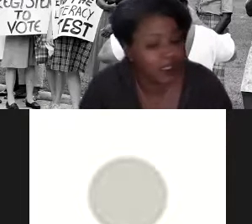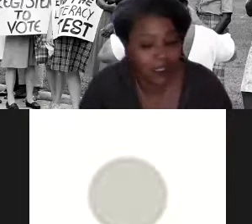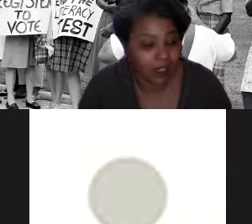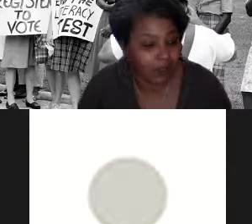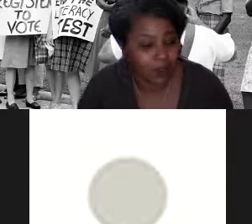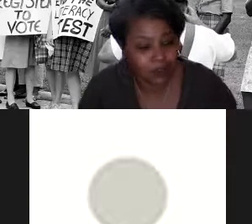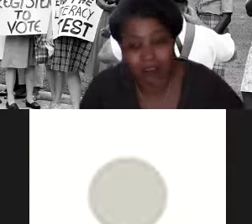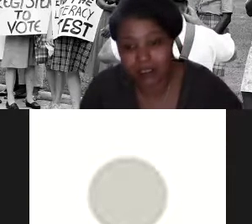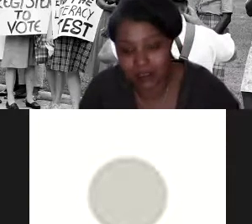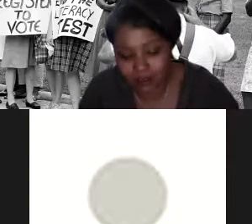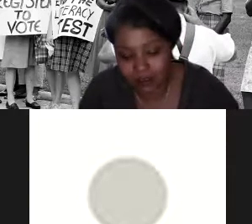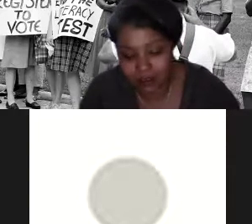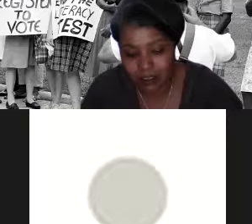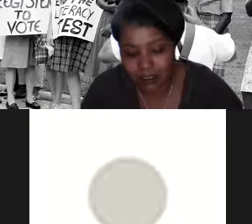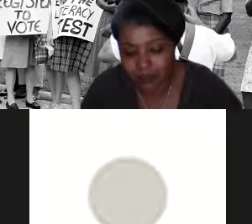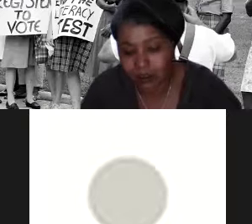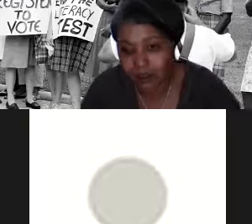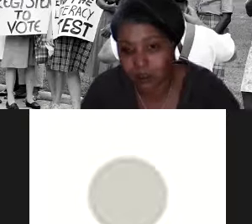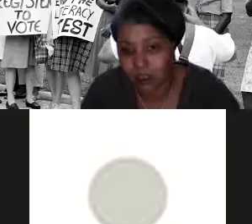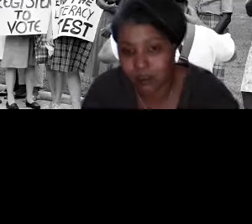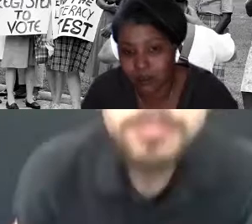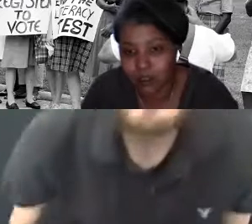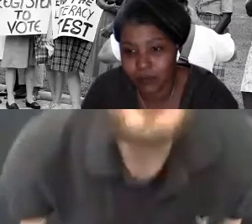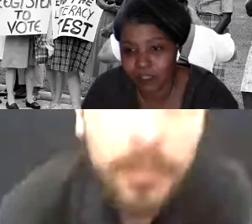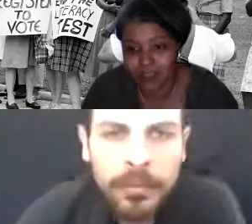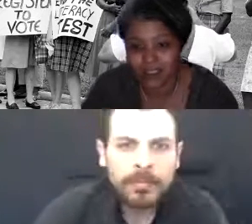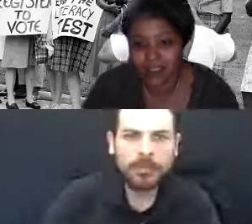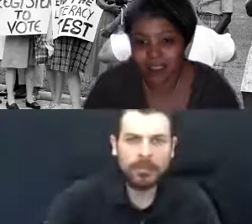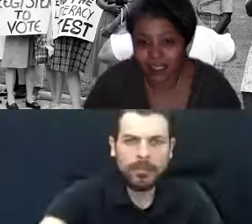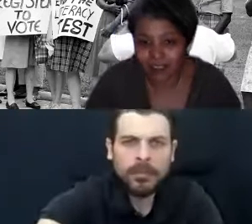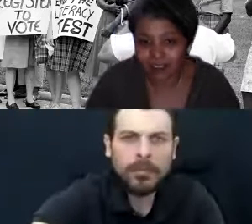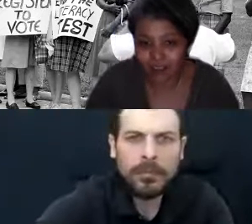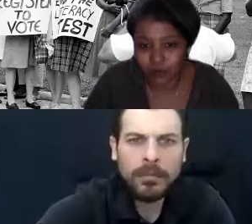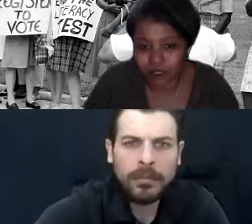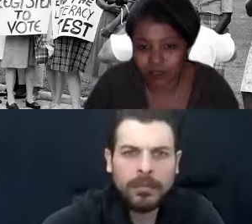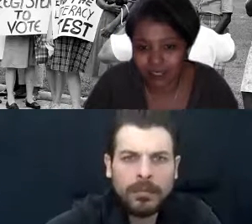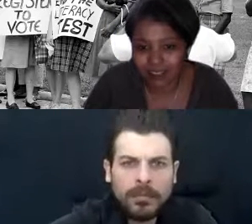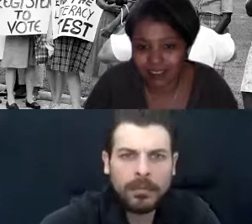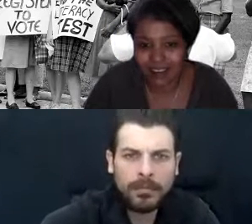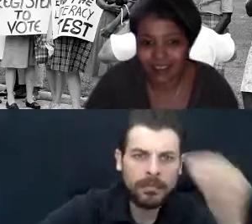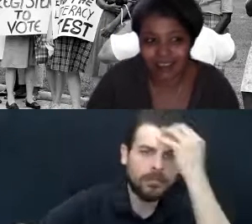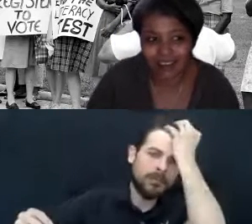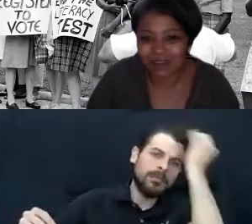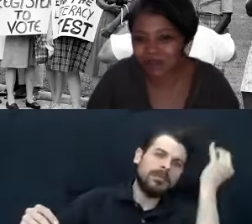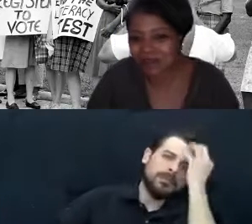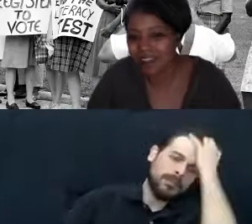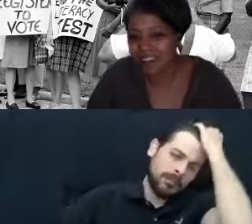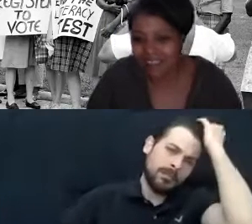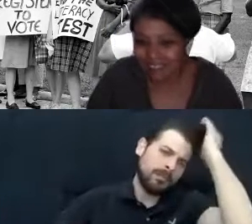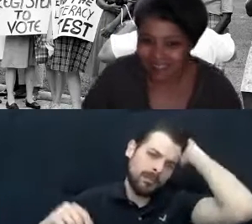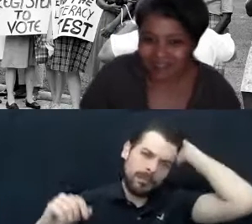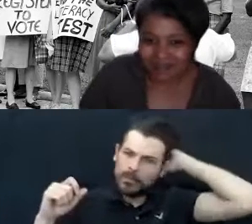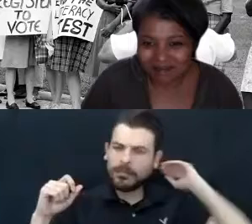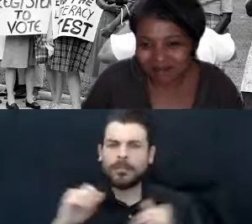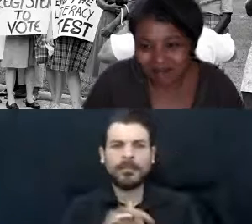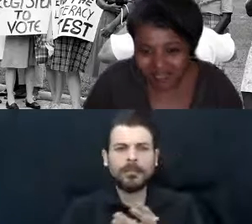activists know about the work of the freedom fighters and the struggle for civil rights. And so,